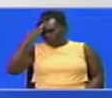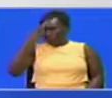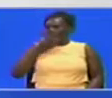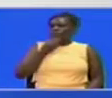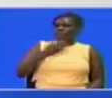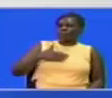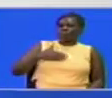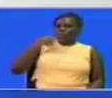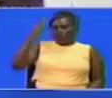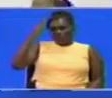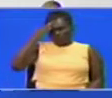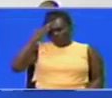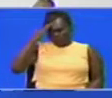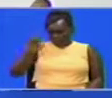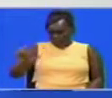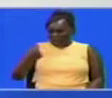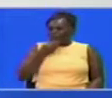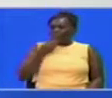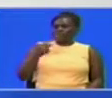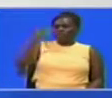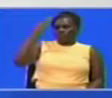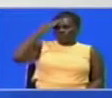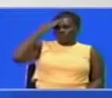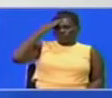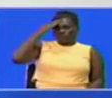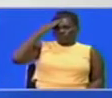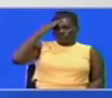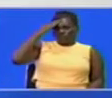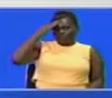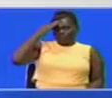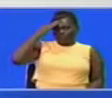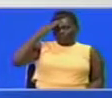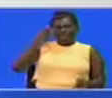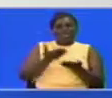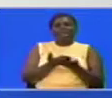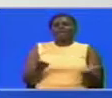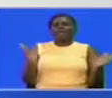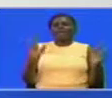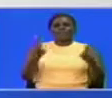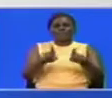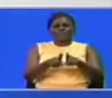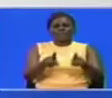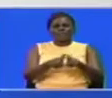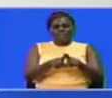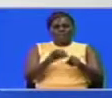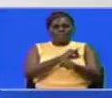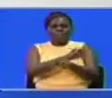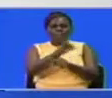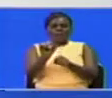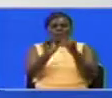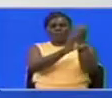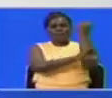know, their fathers know. Okay. It is everywhere, even in our maps of this